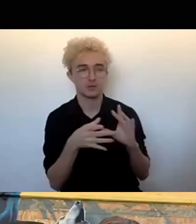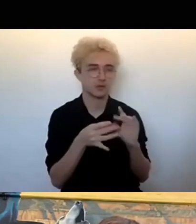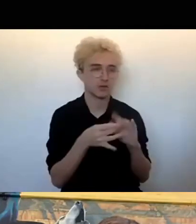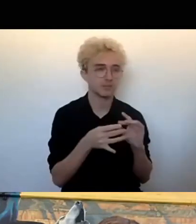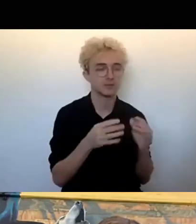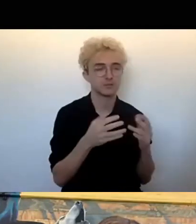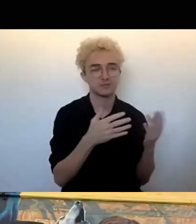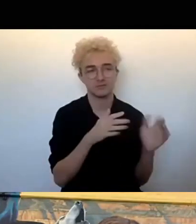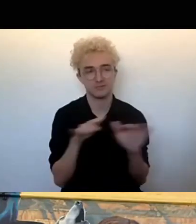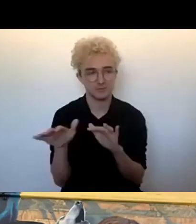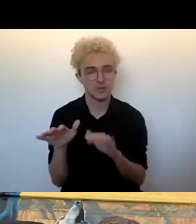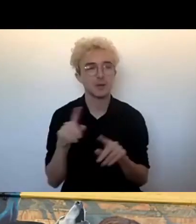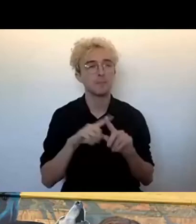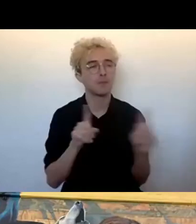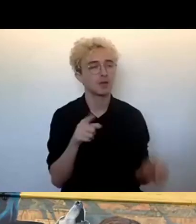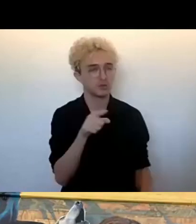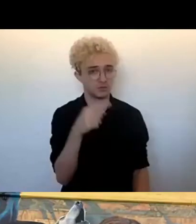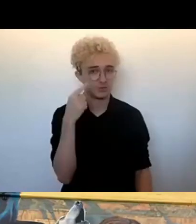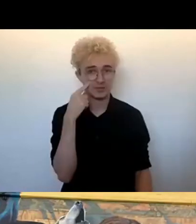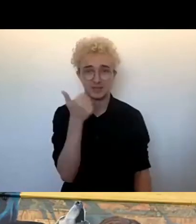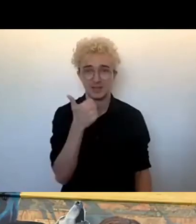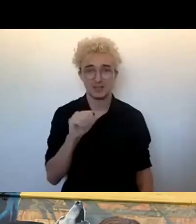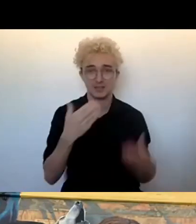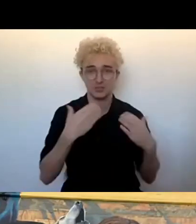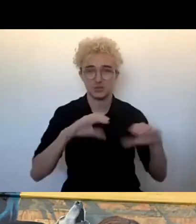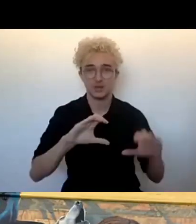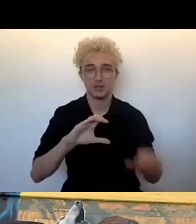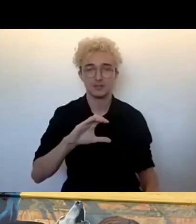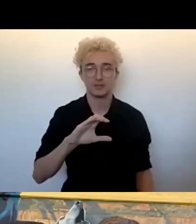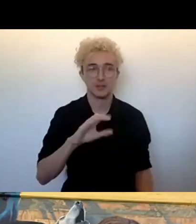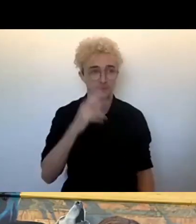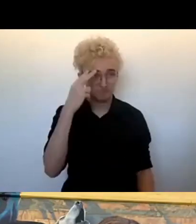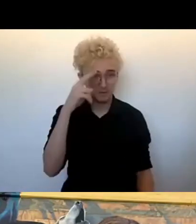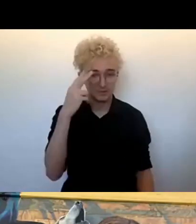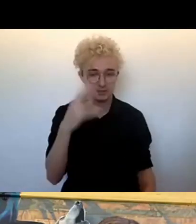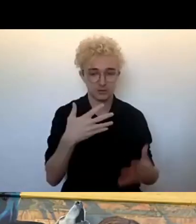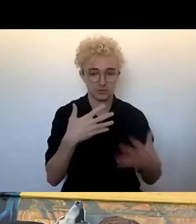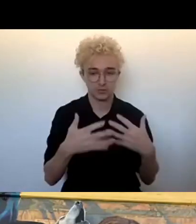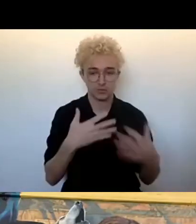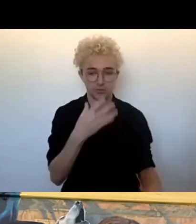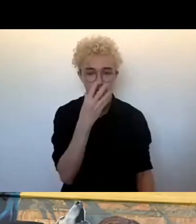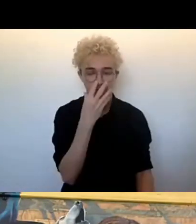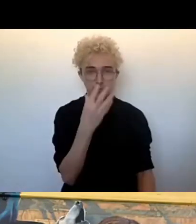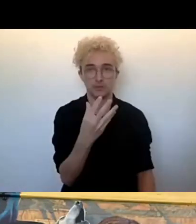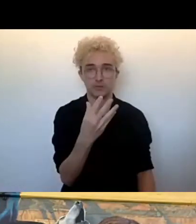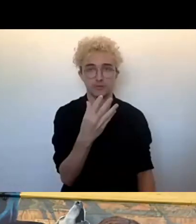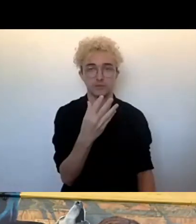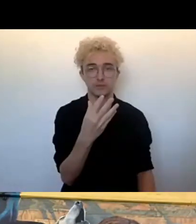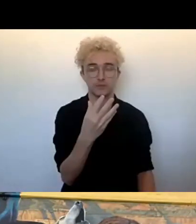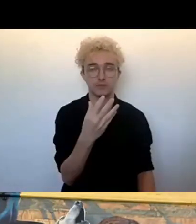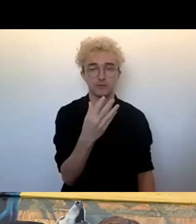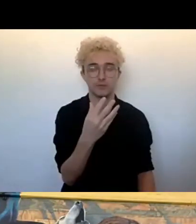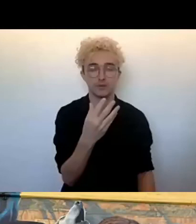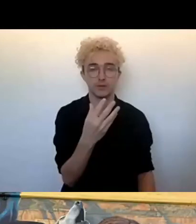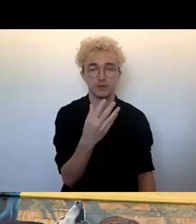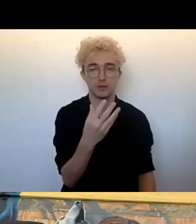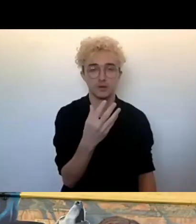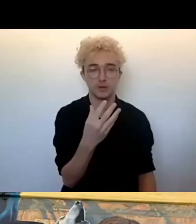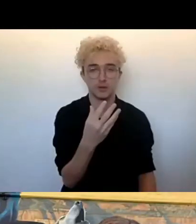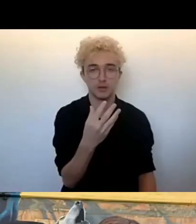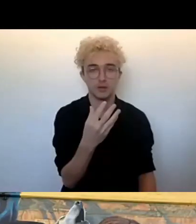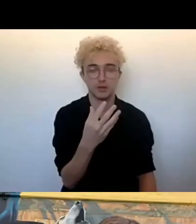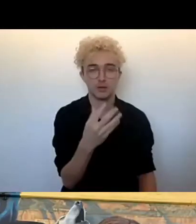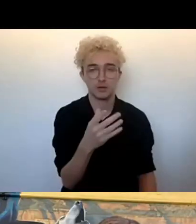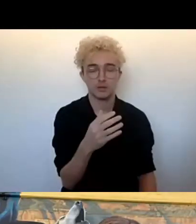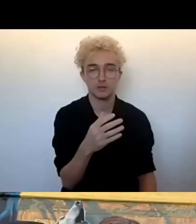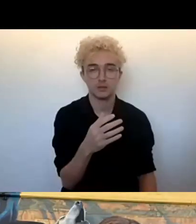But do you think there's any chance that Mexican gray wolves would be removed from the ESA despite the recovery program